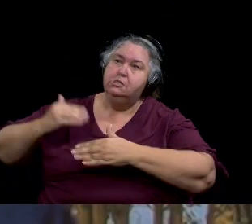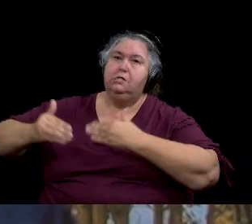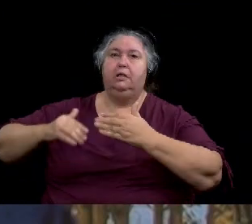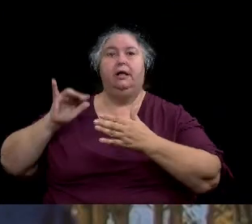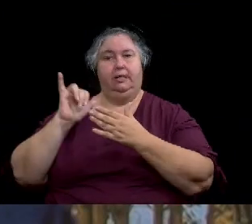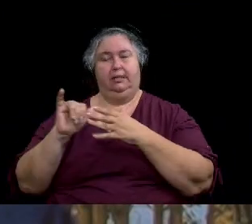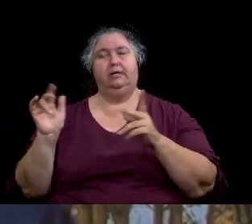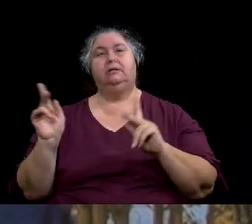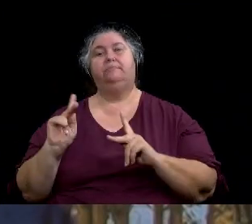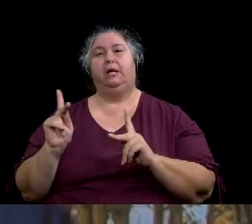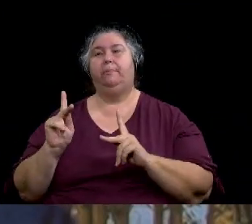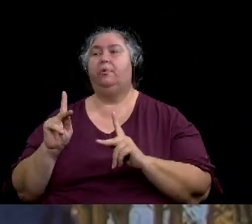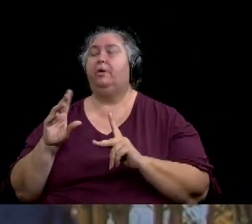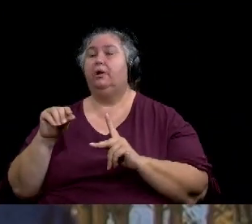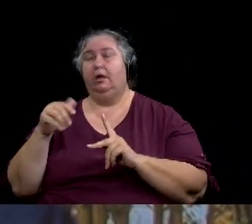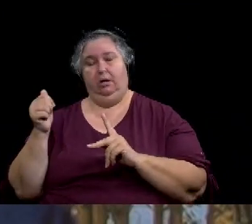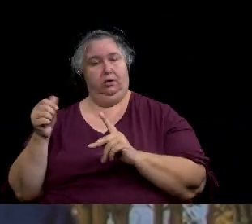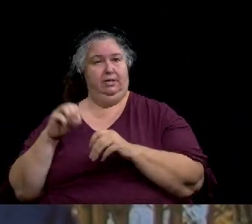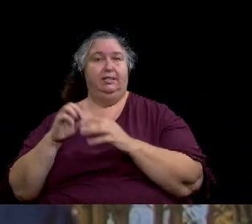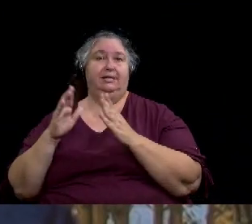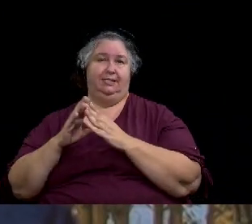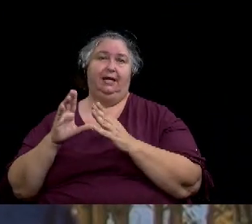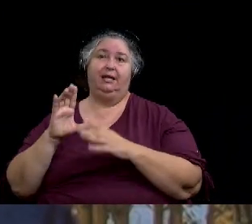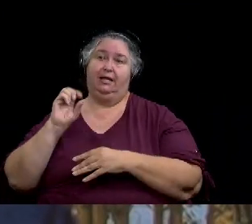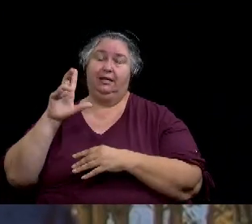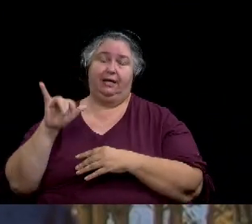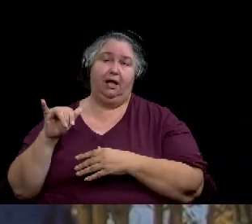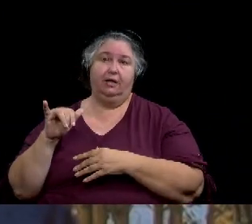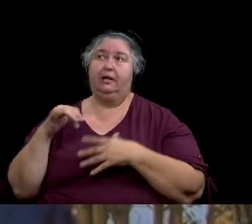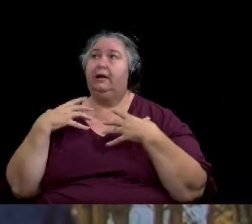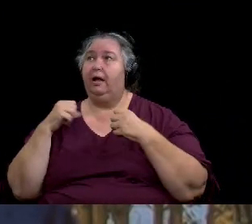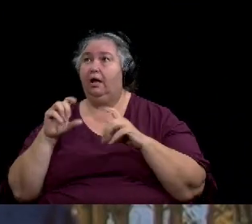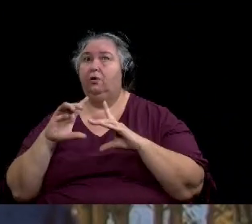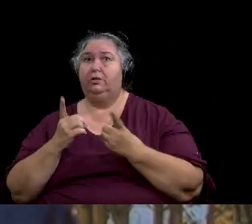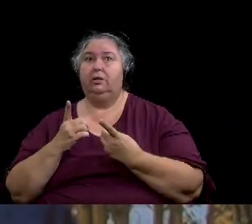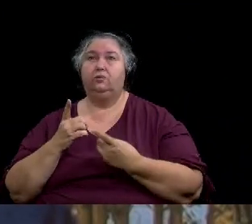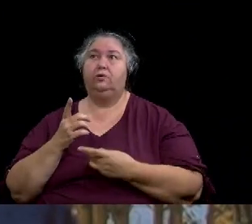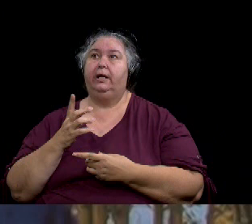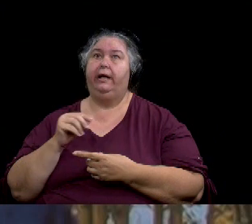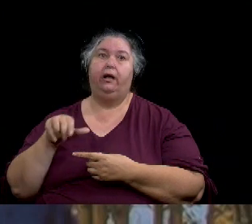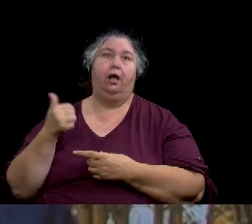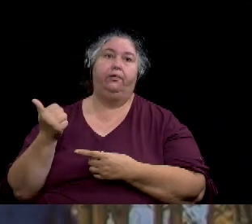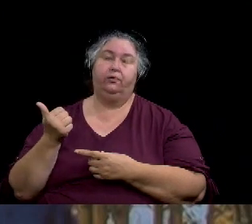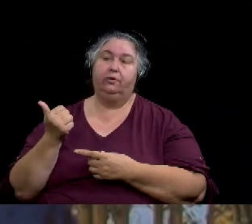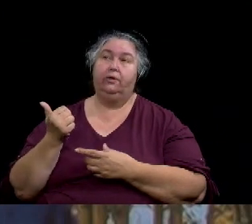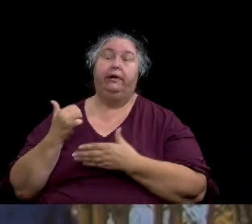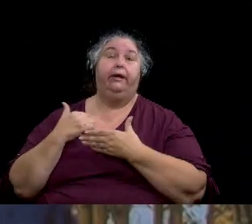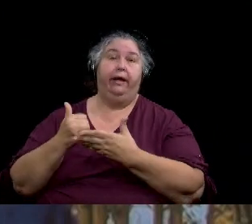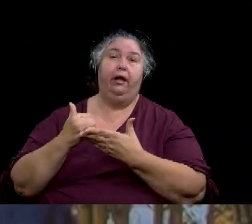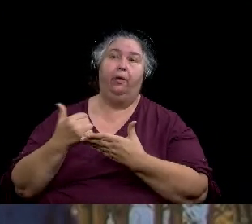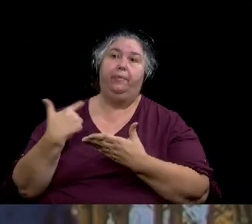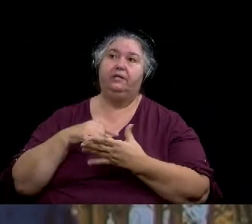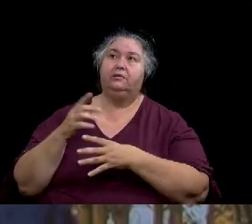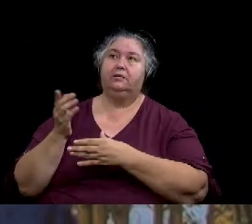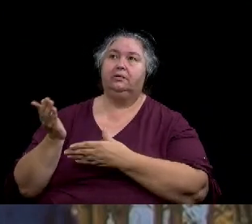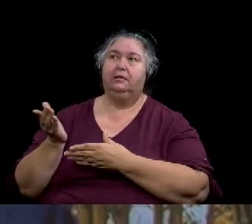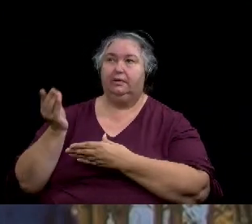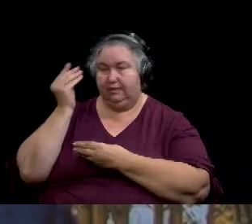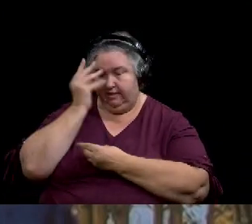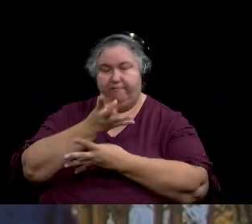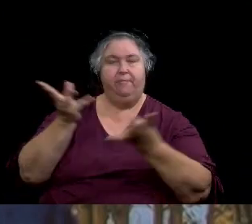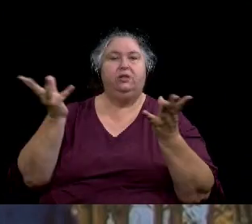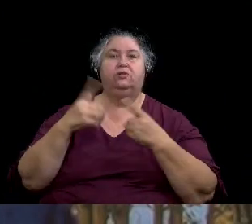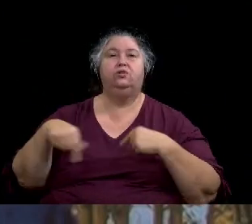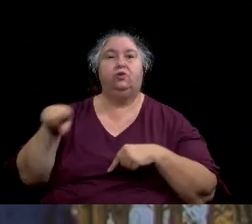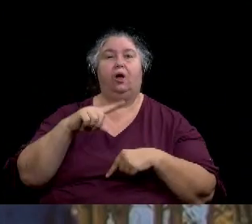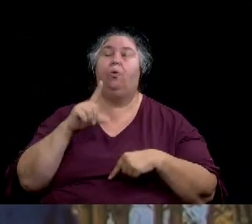folks and others at the city and county and at the health district and others who help us bring this information to you. And we're really grateful